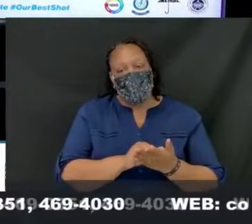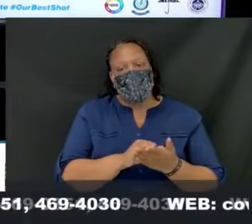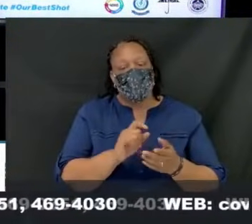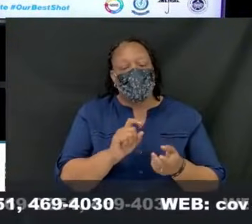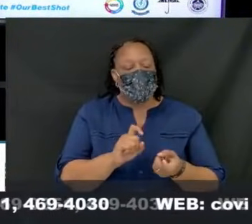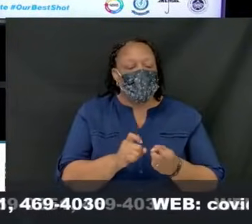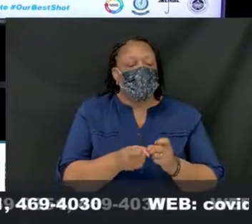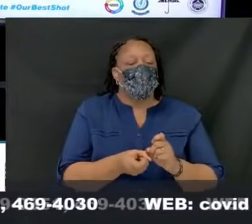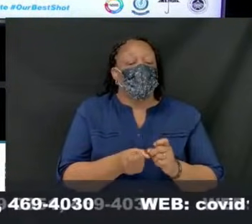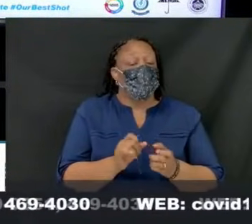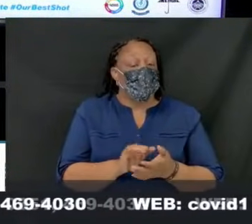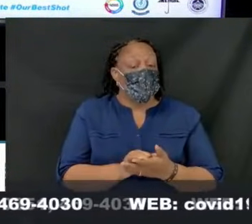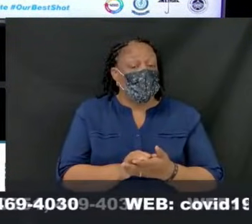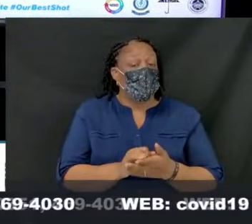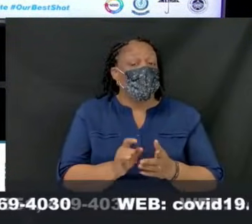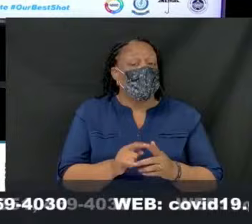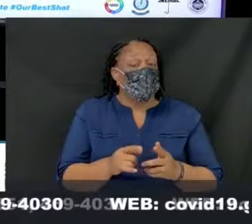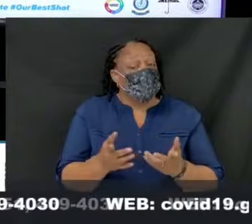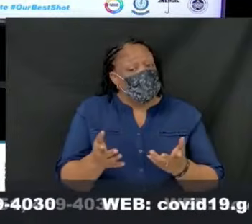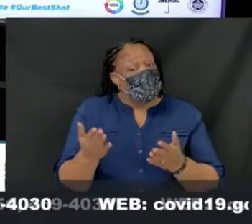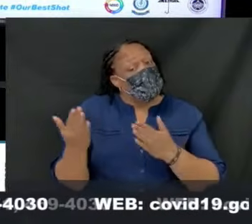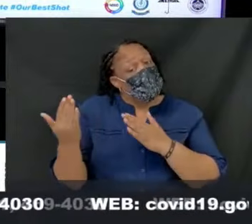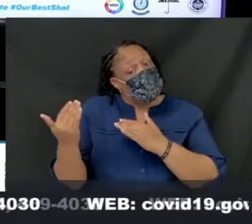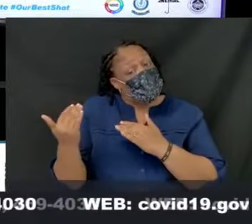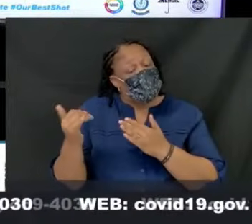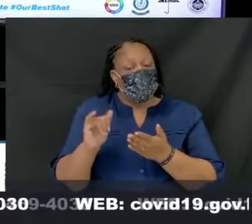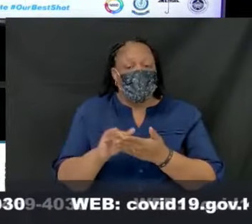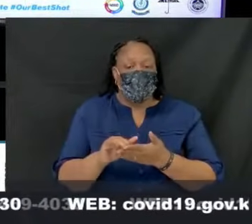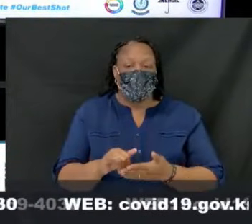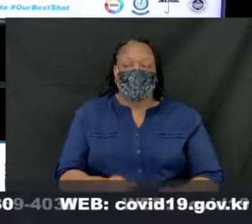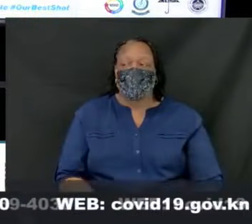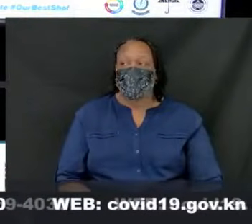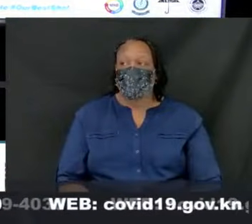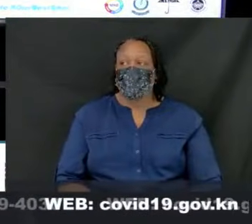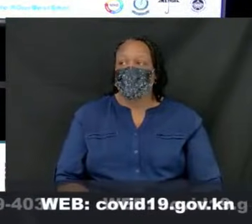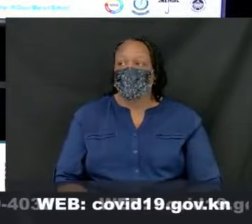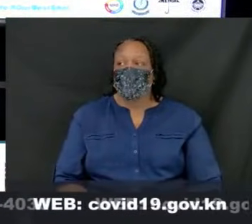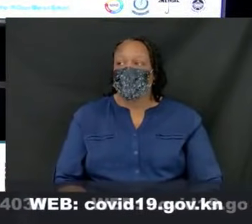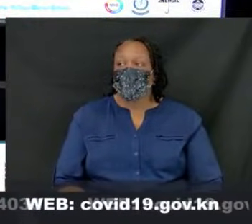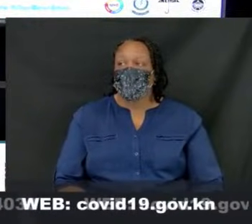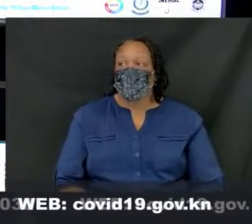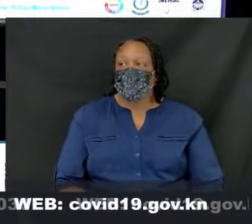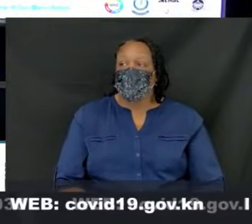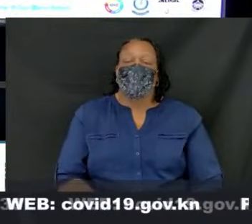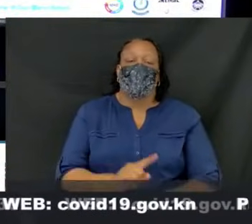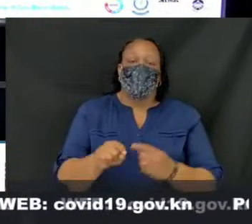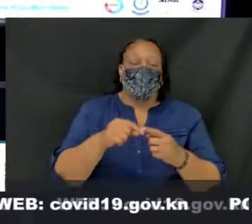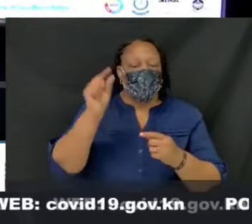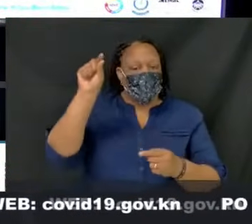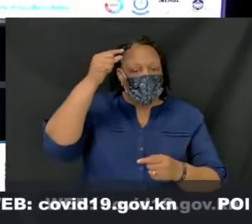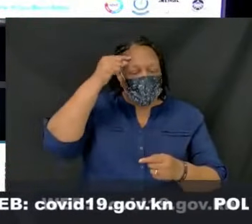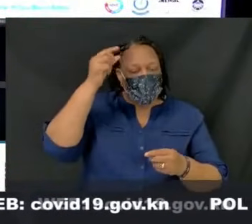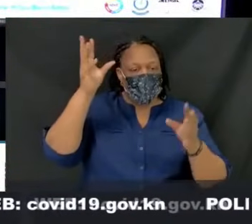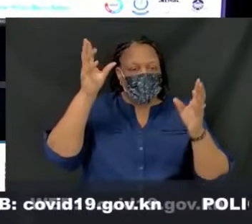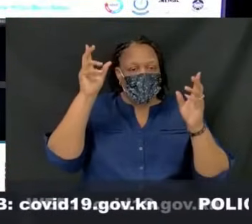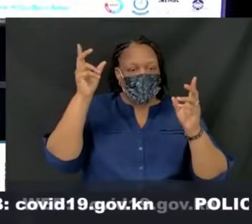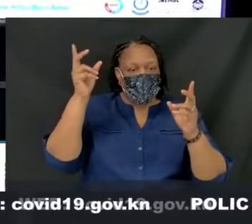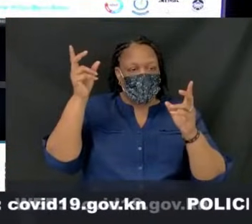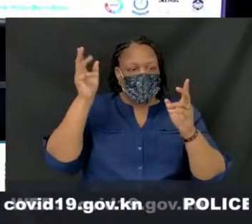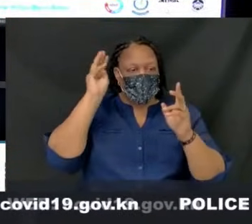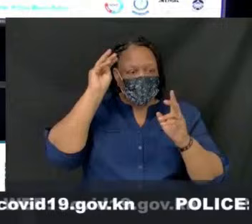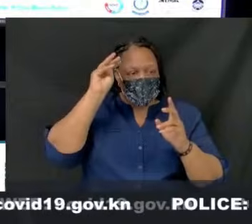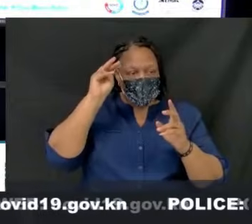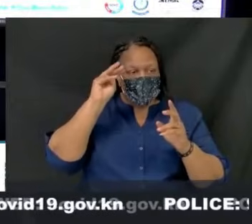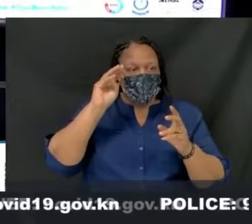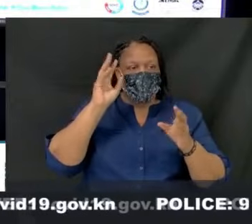adopted, and then hopefully when we have our next engagement with the Federal Cabinet of Ministers, the Cabinet can